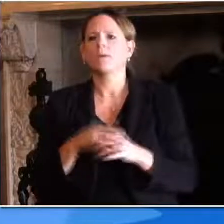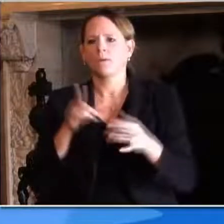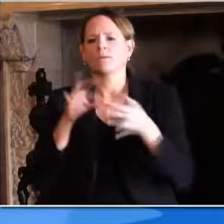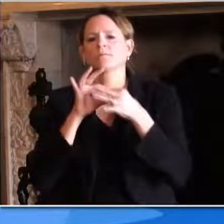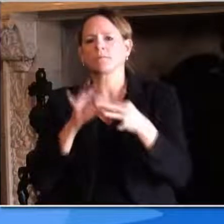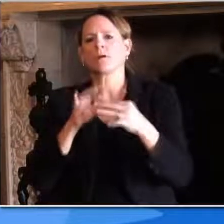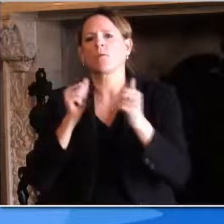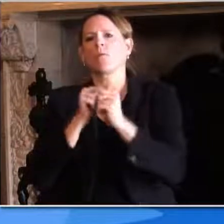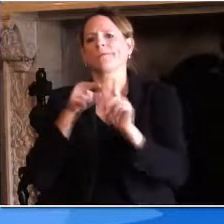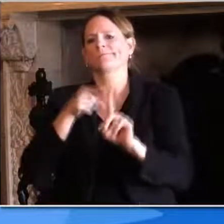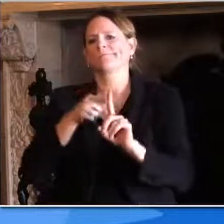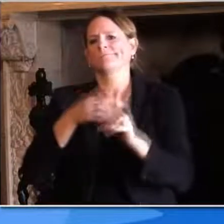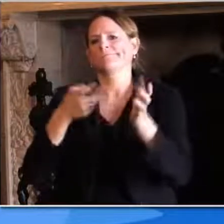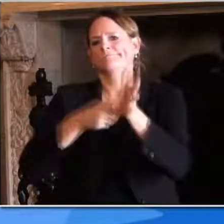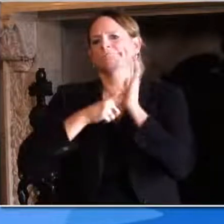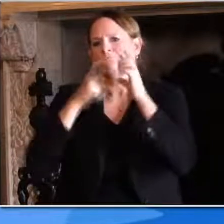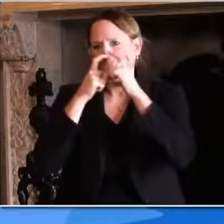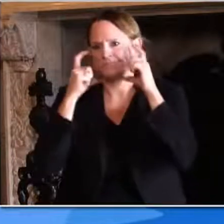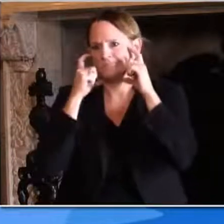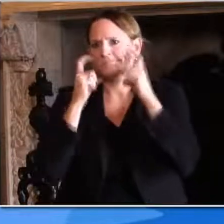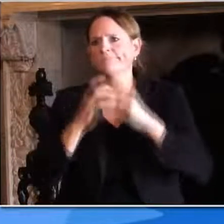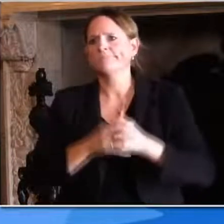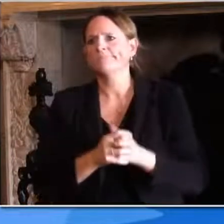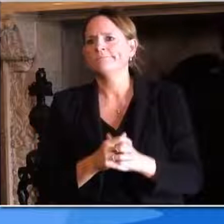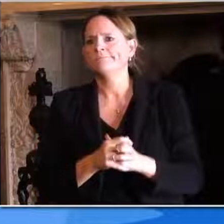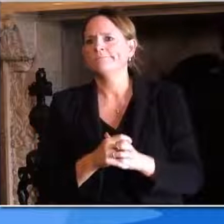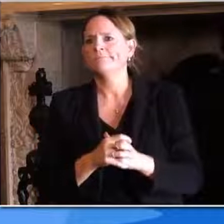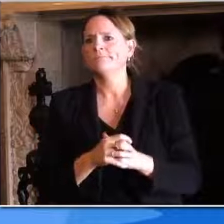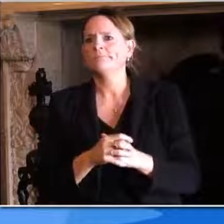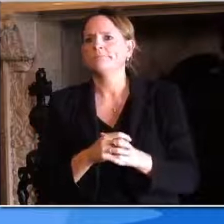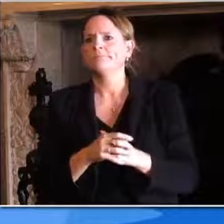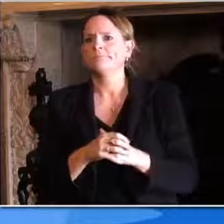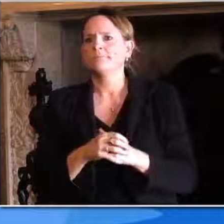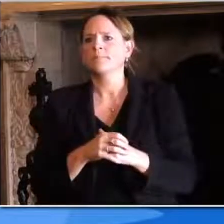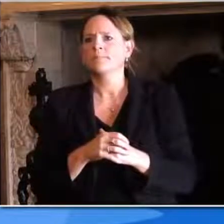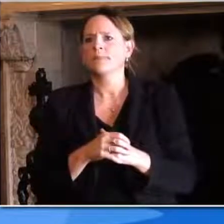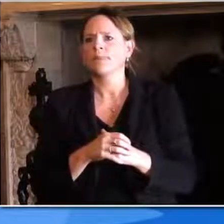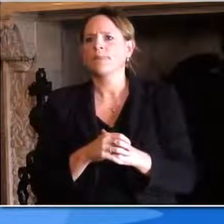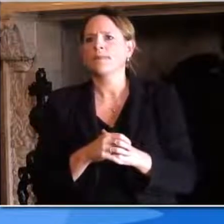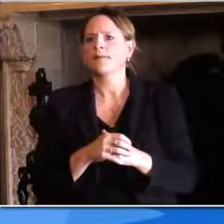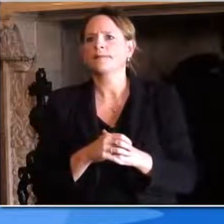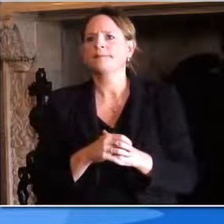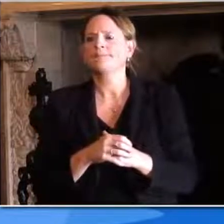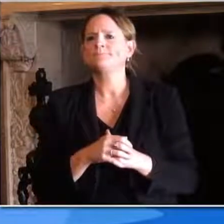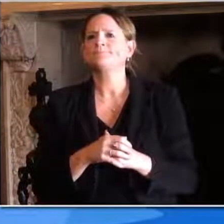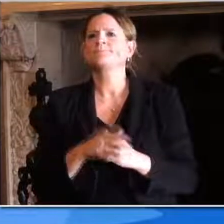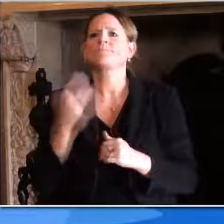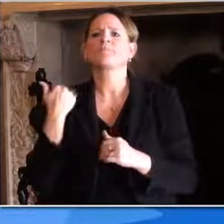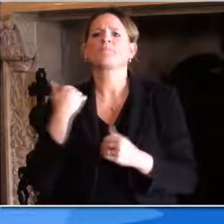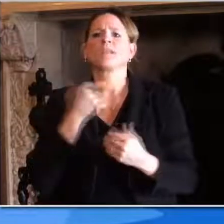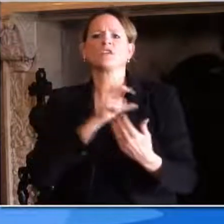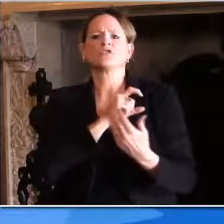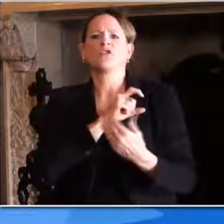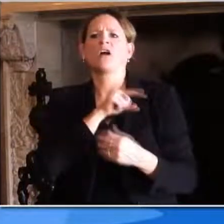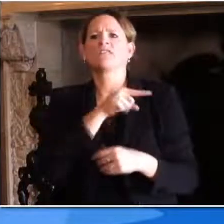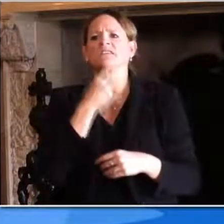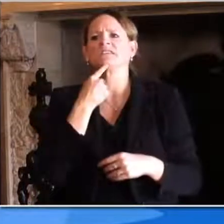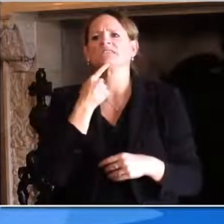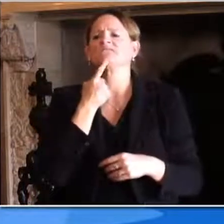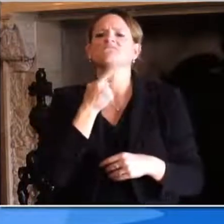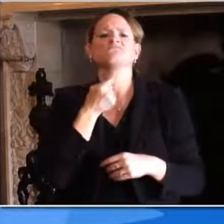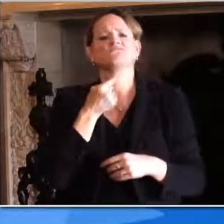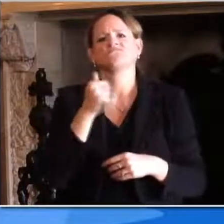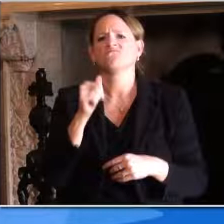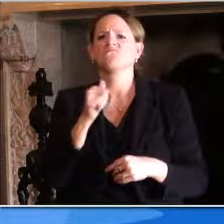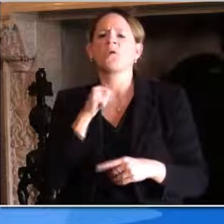several sheriffs who said they were not going to enforce them. You had a number of people who kind